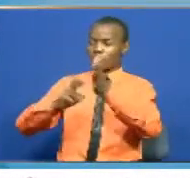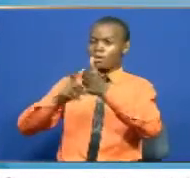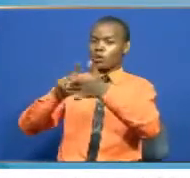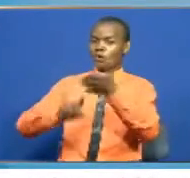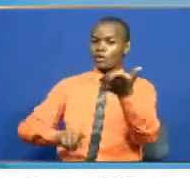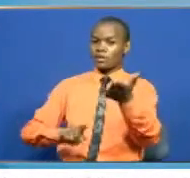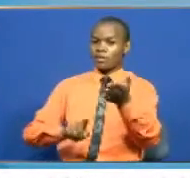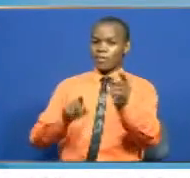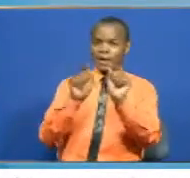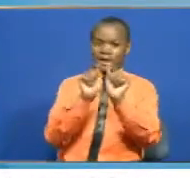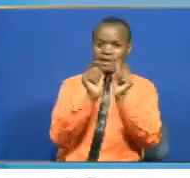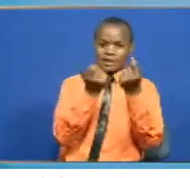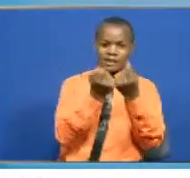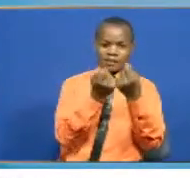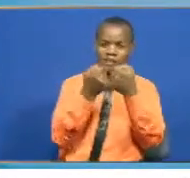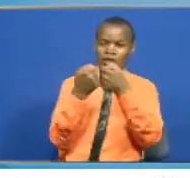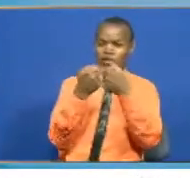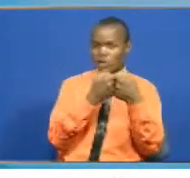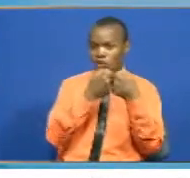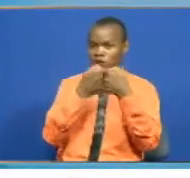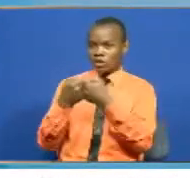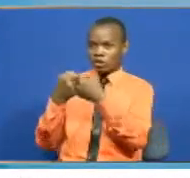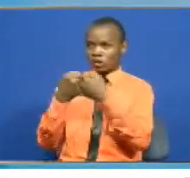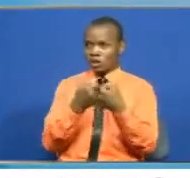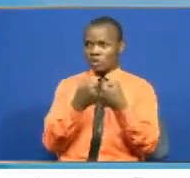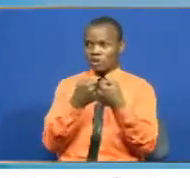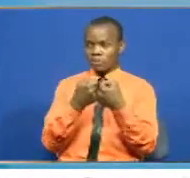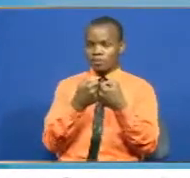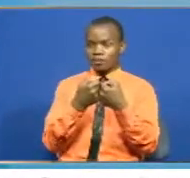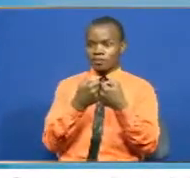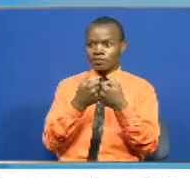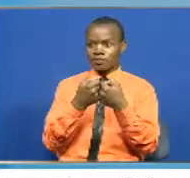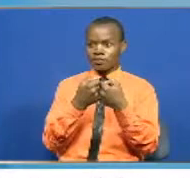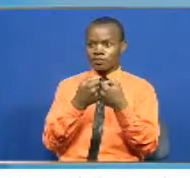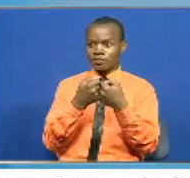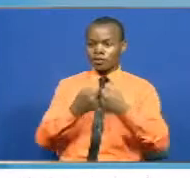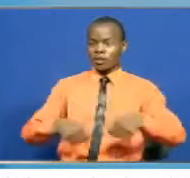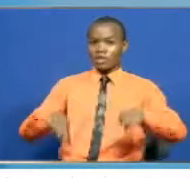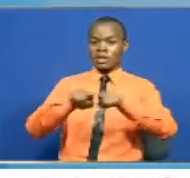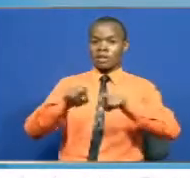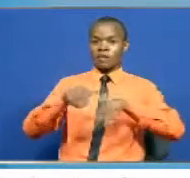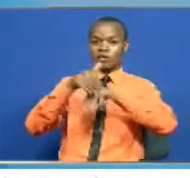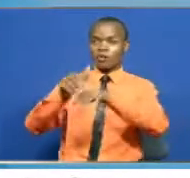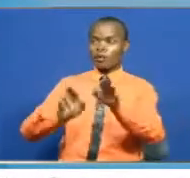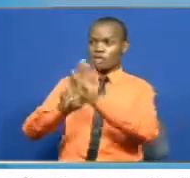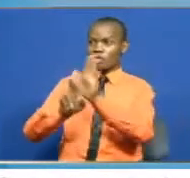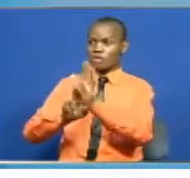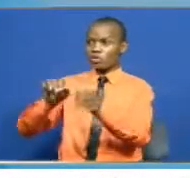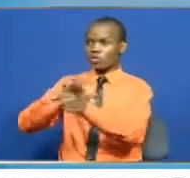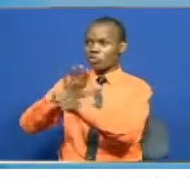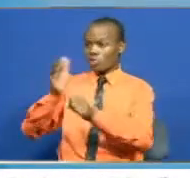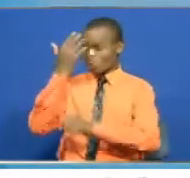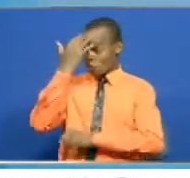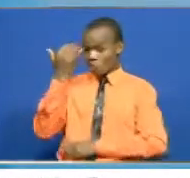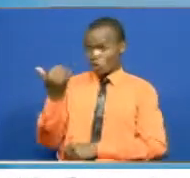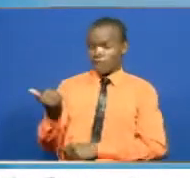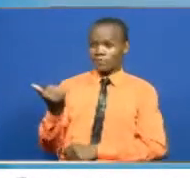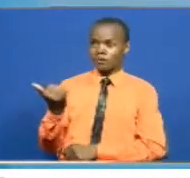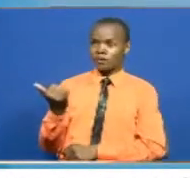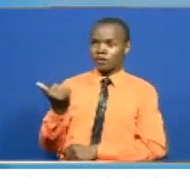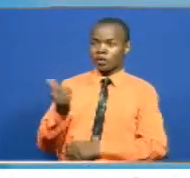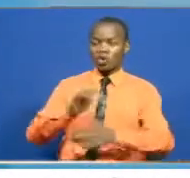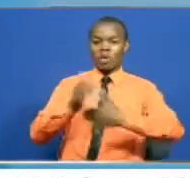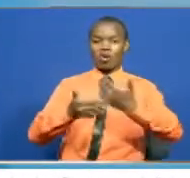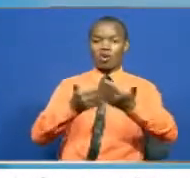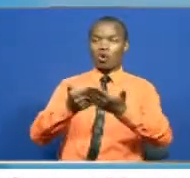All the teams struggle with game fitness and adhering to the COVID protocol, because now everybody was